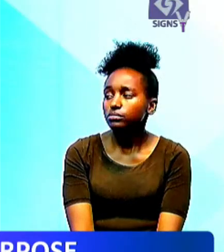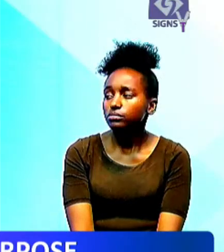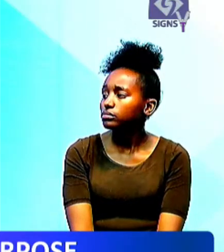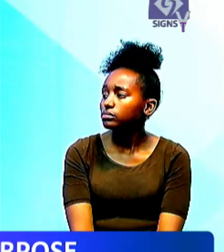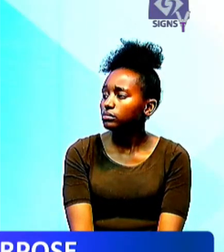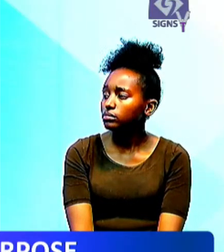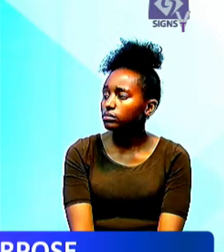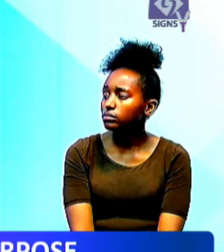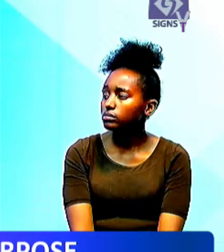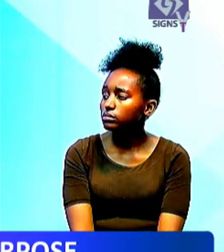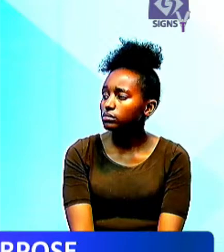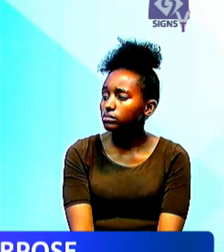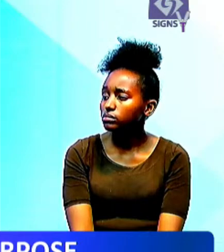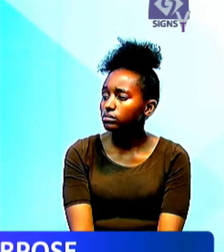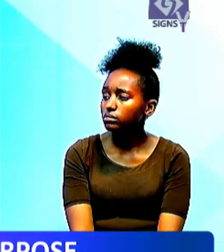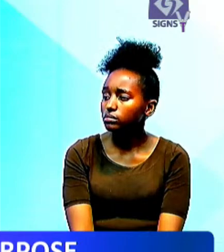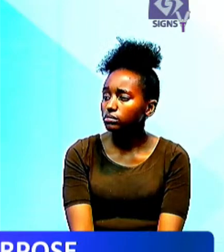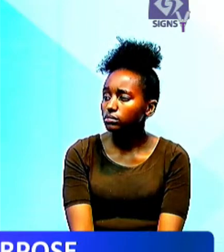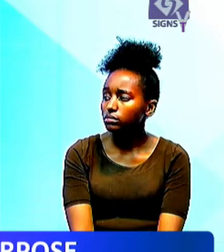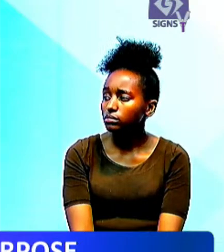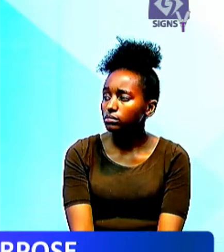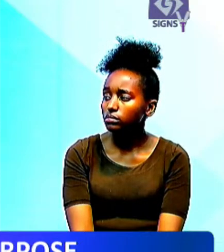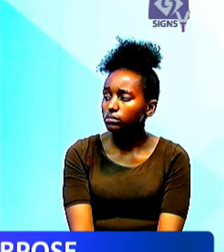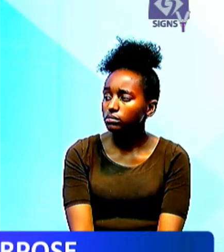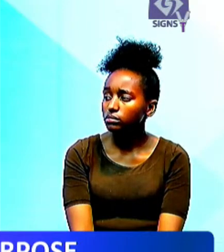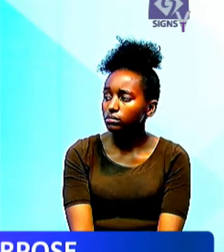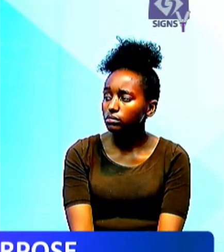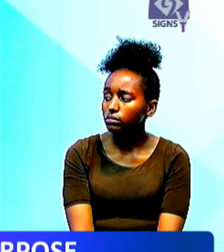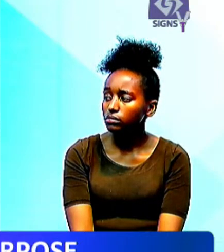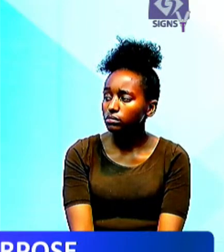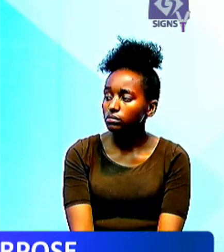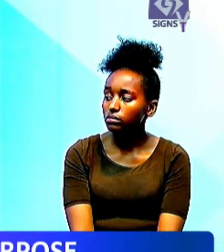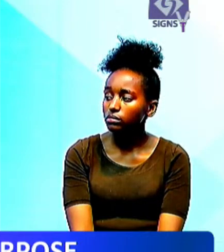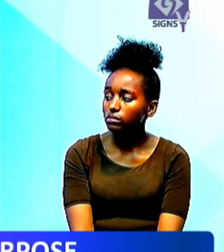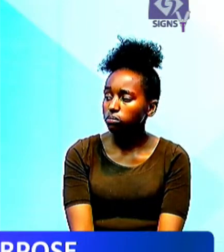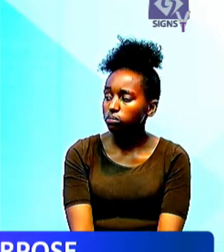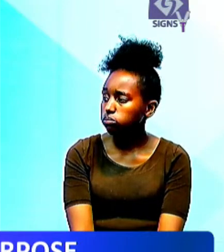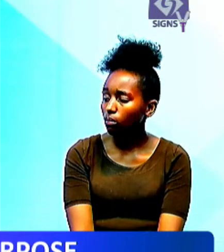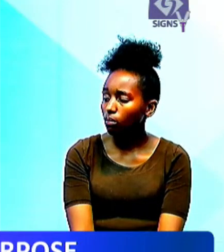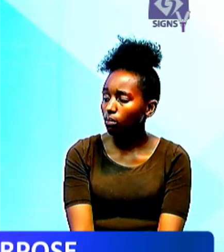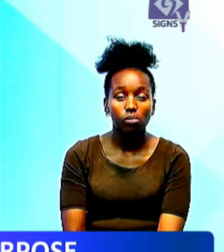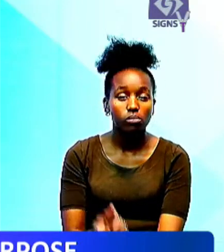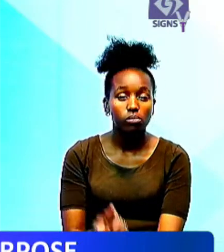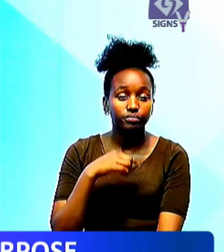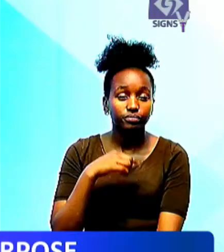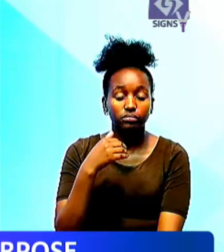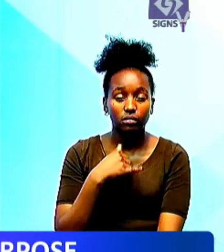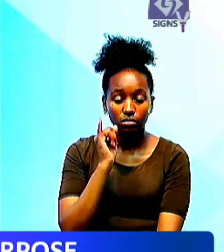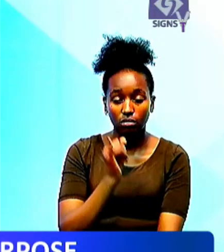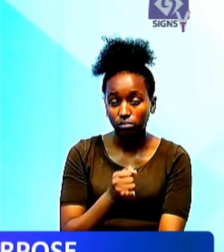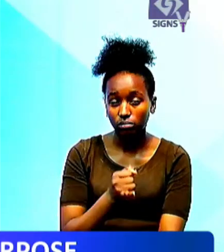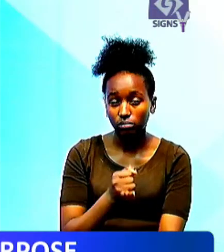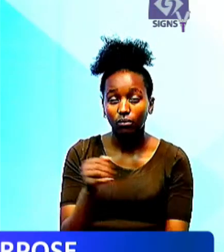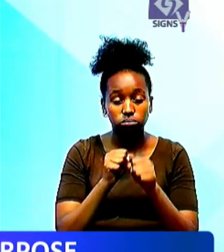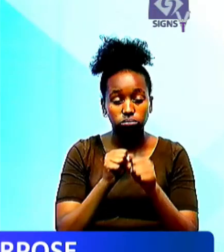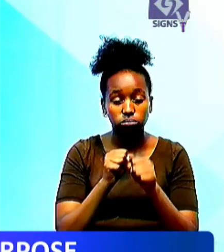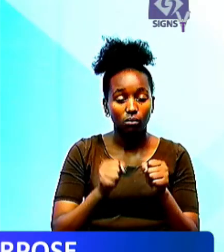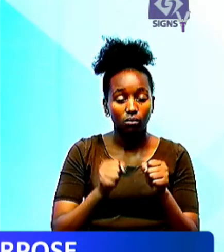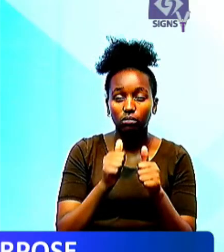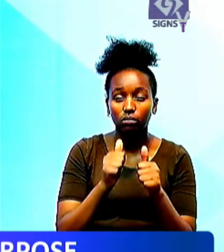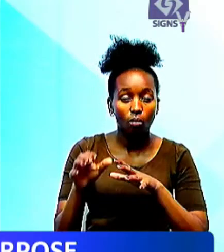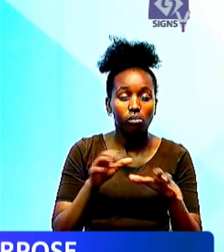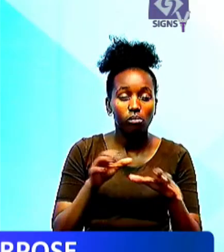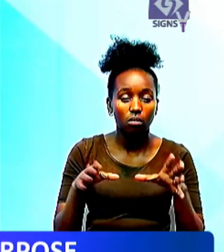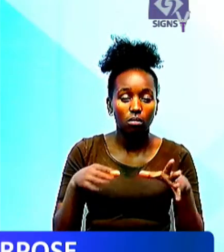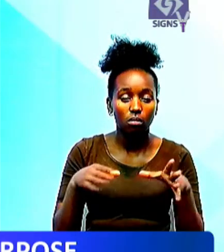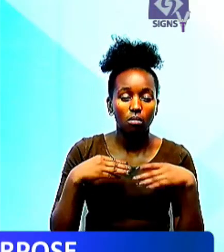done, we'll get a rental income. So these are new emerging trades, and we are embracing them. The market is taking time to embrace this, but